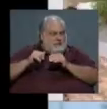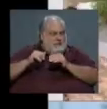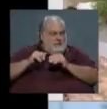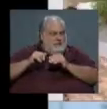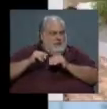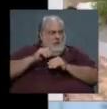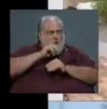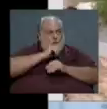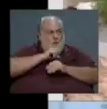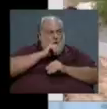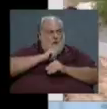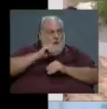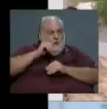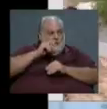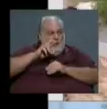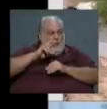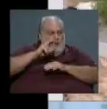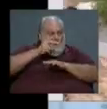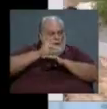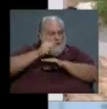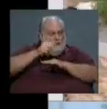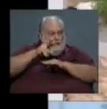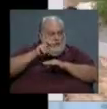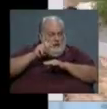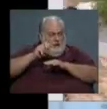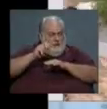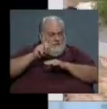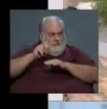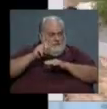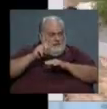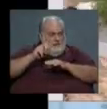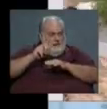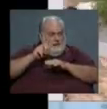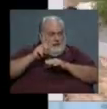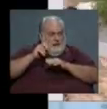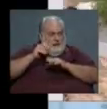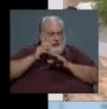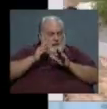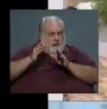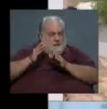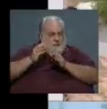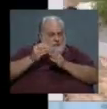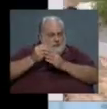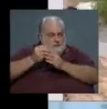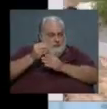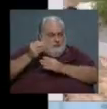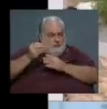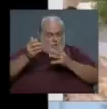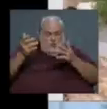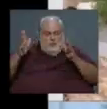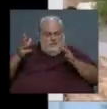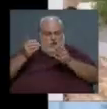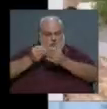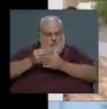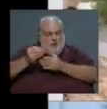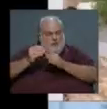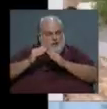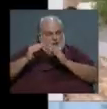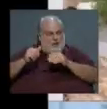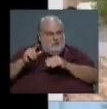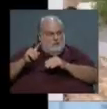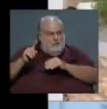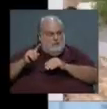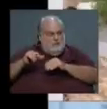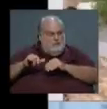have old junk car in the driveway. Yes, ma'am. Okay. Now, the one you purchased on, or planning to purchase on... We actually purchased it already. Okay. Where is